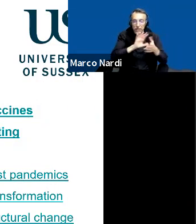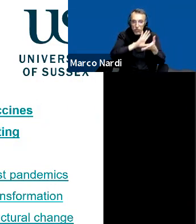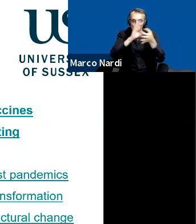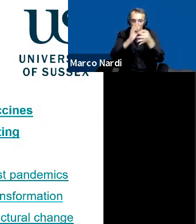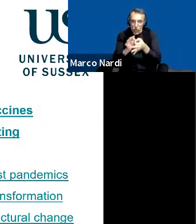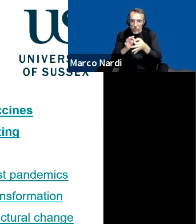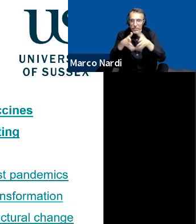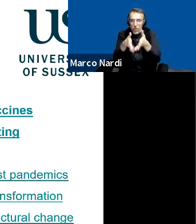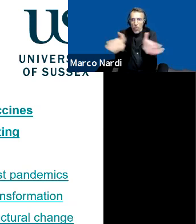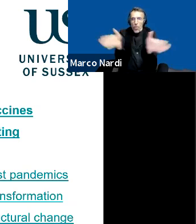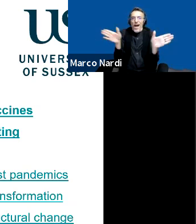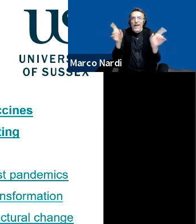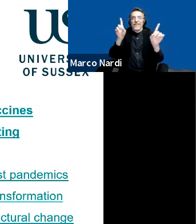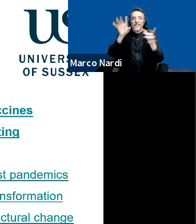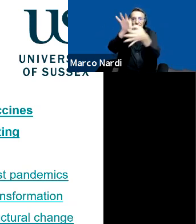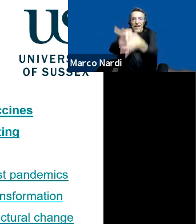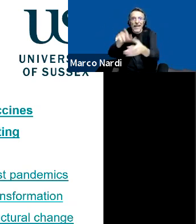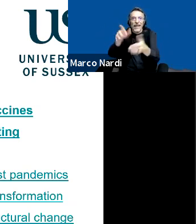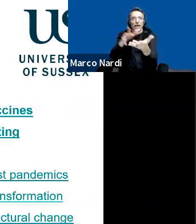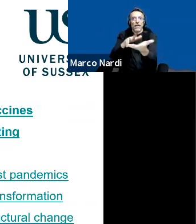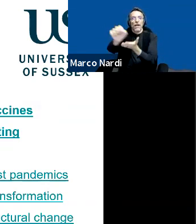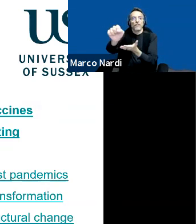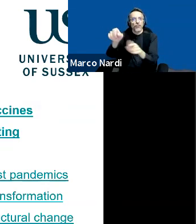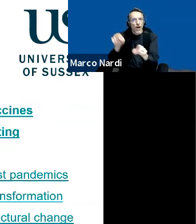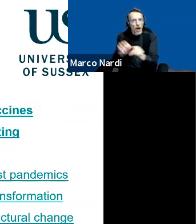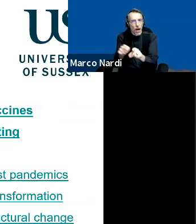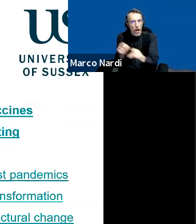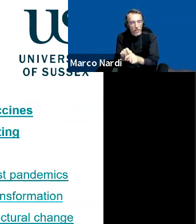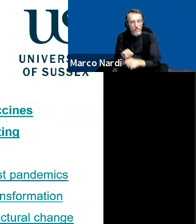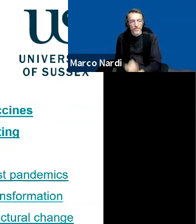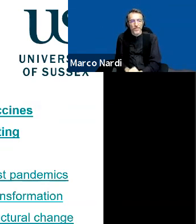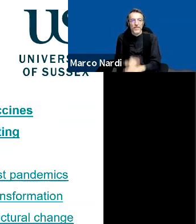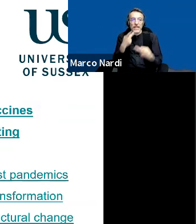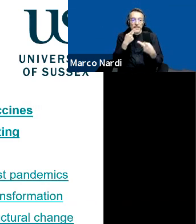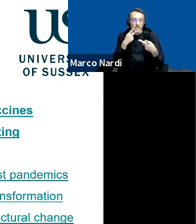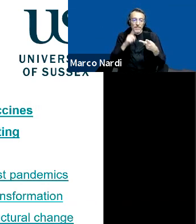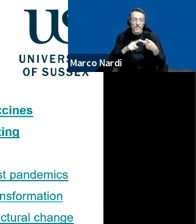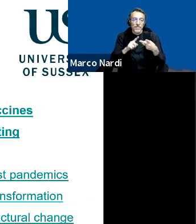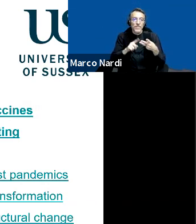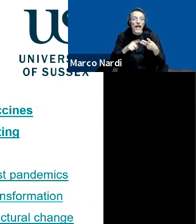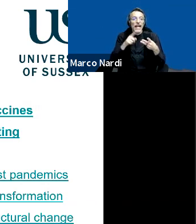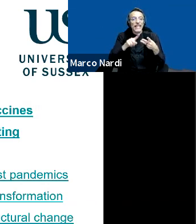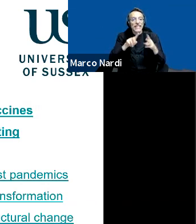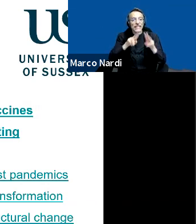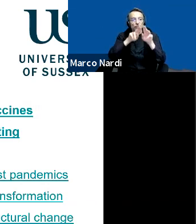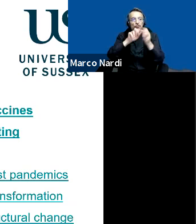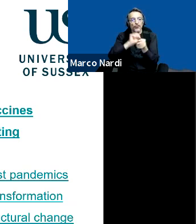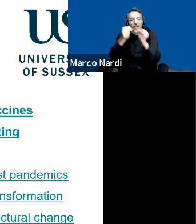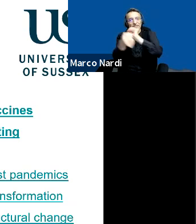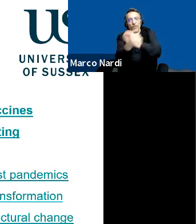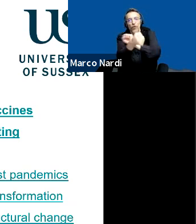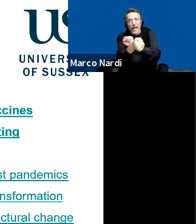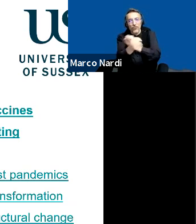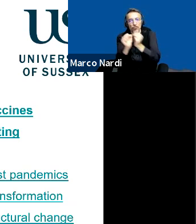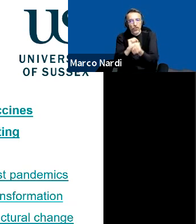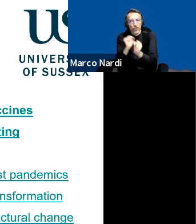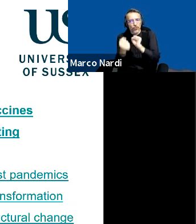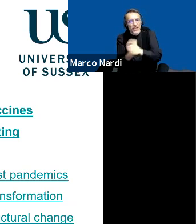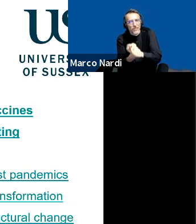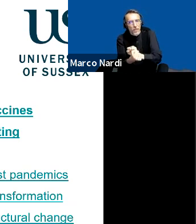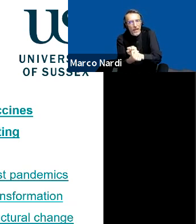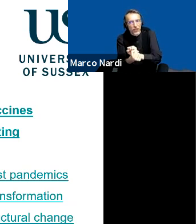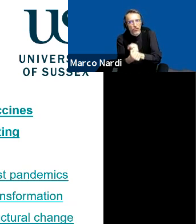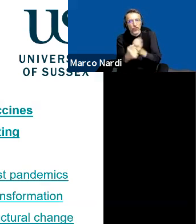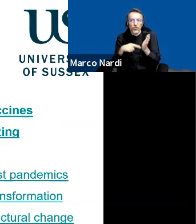sense. And then the third area of work rumbling away in SPRU is on transformation. And that highly vogue word